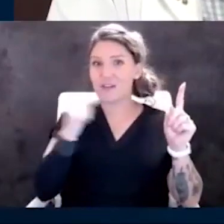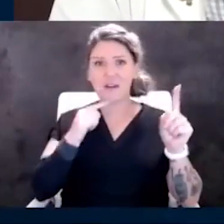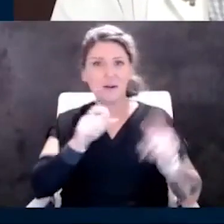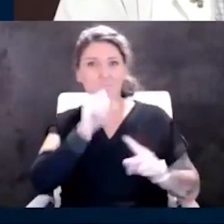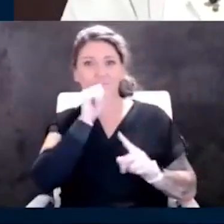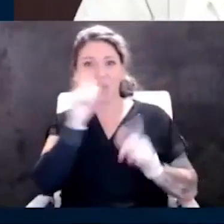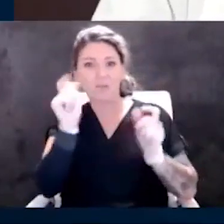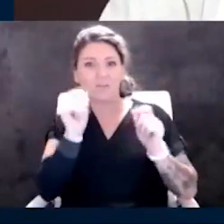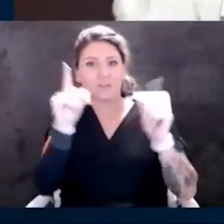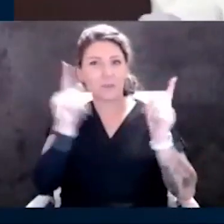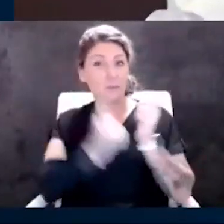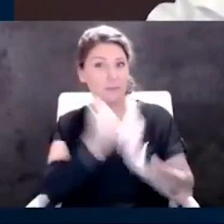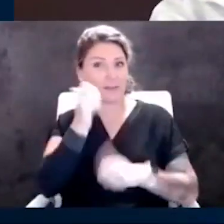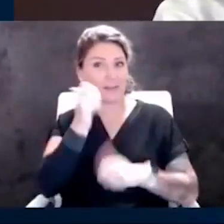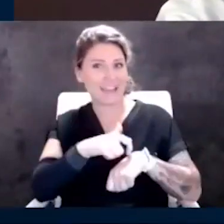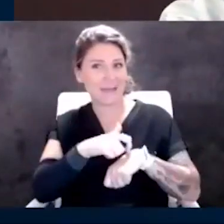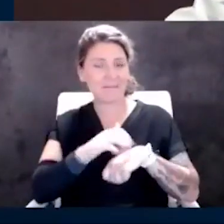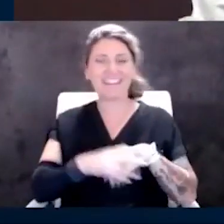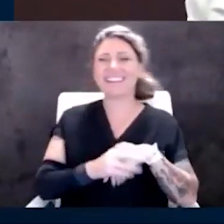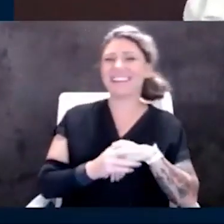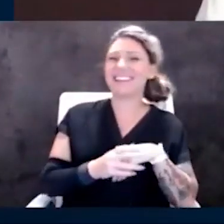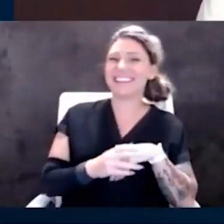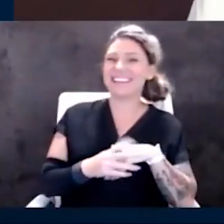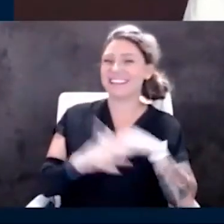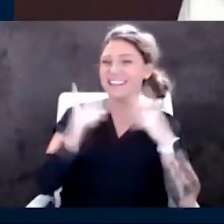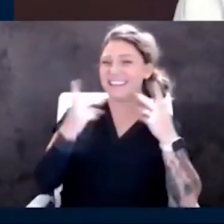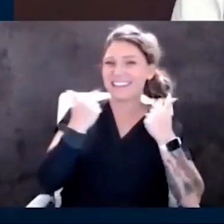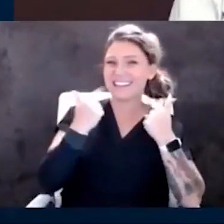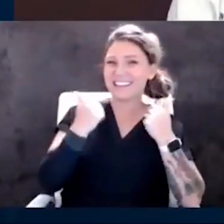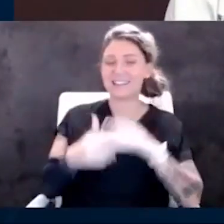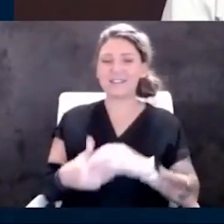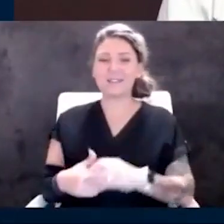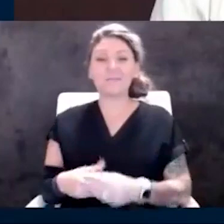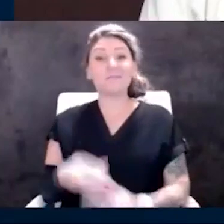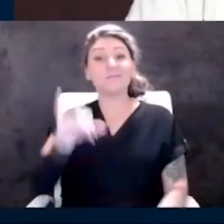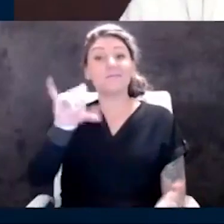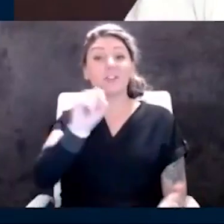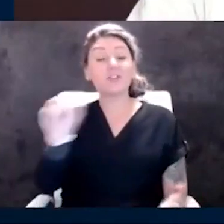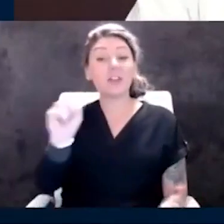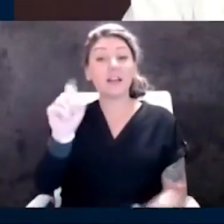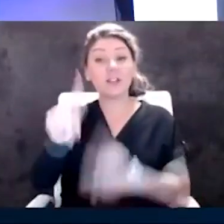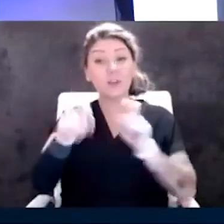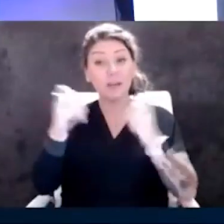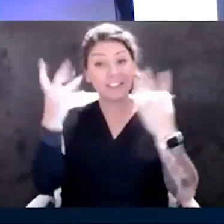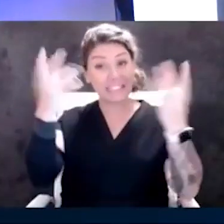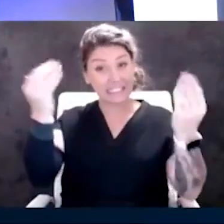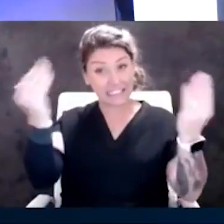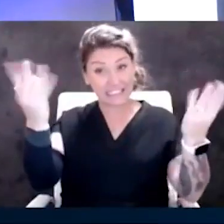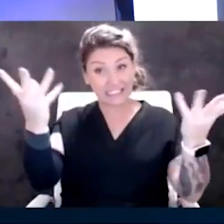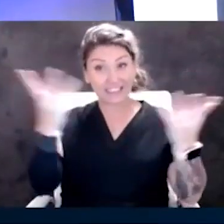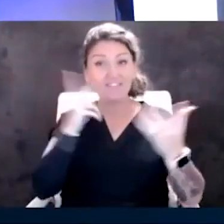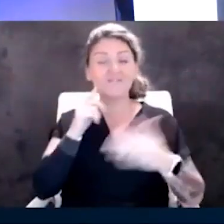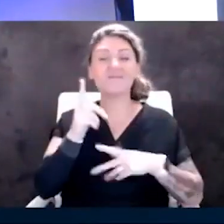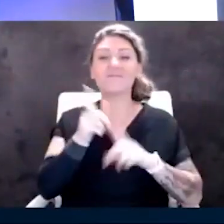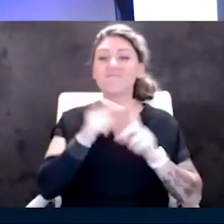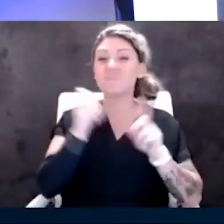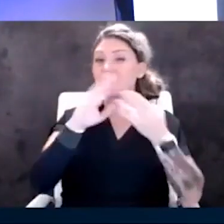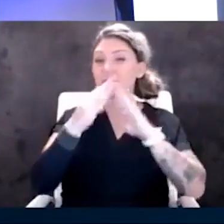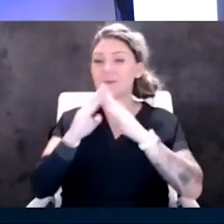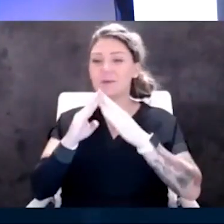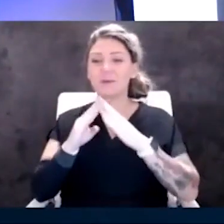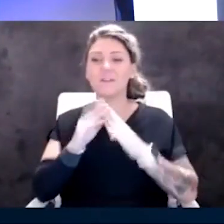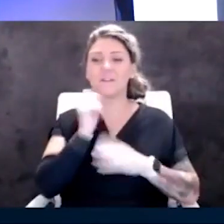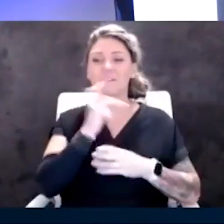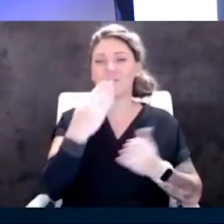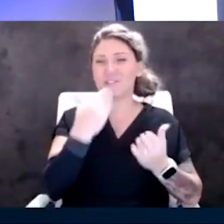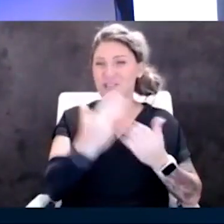time. All right, Jess, let's see what questions are out there from our listening audience. Yes, we've got some good ones.